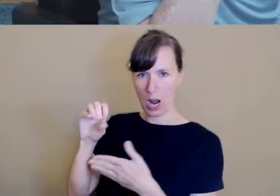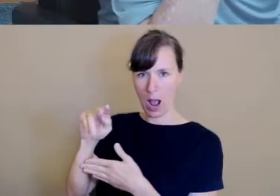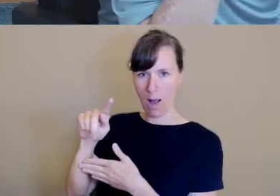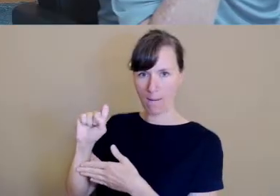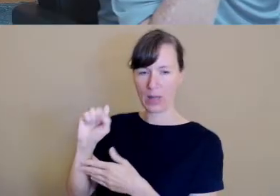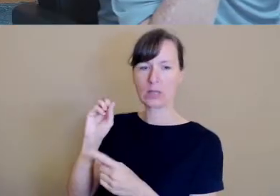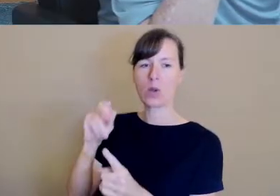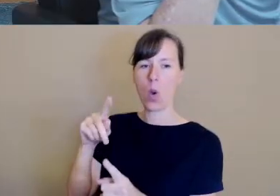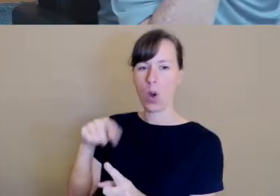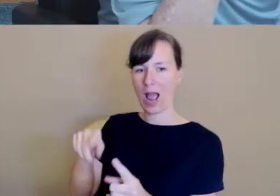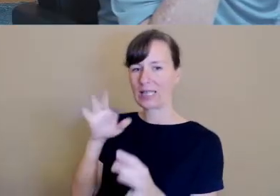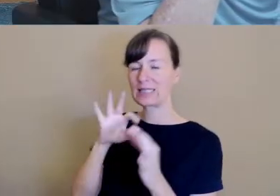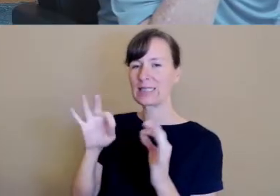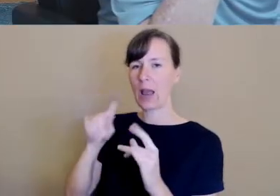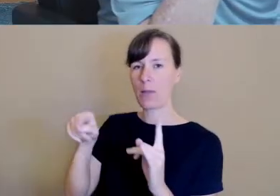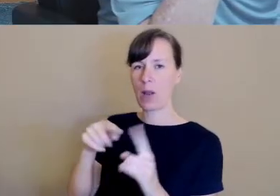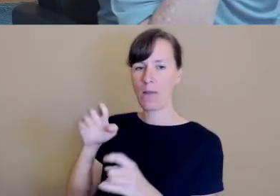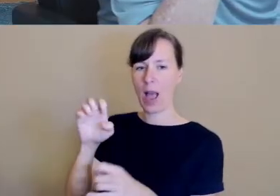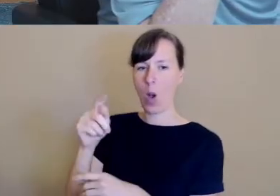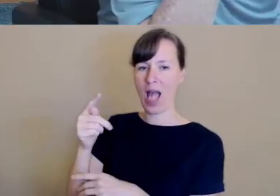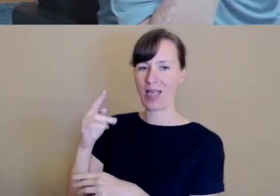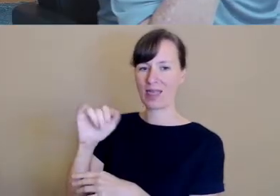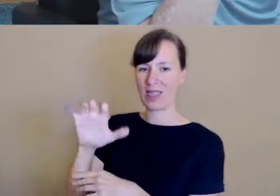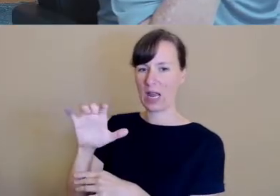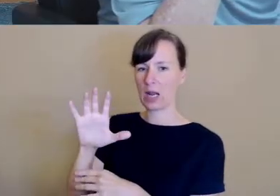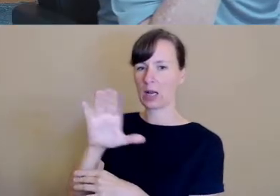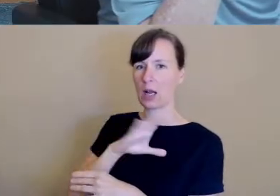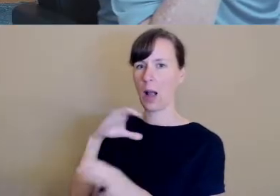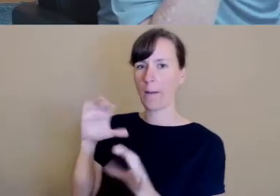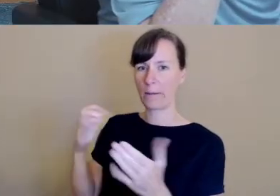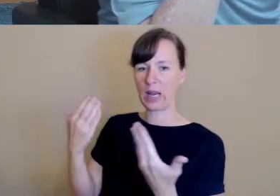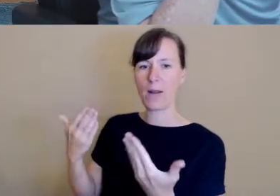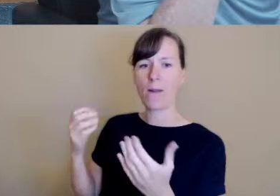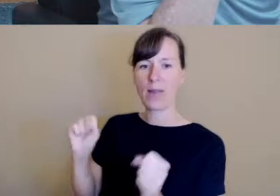ethics committee may provide advisory opinions, et cetera, et